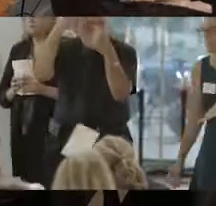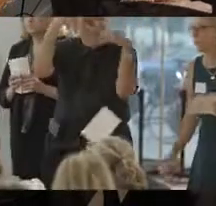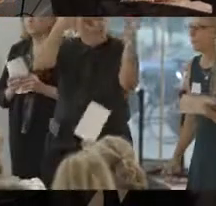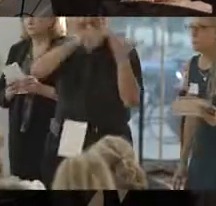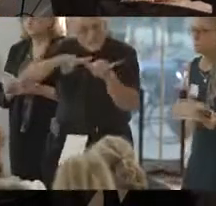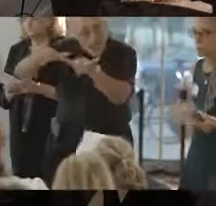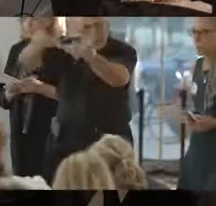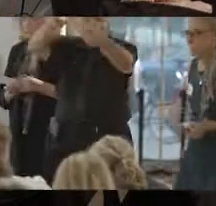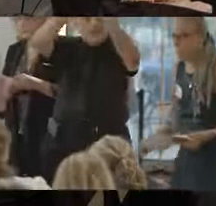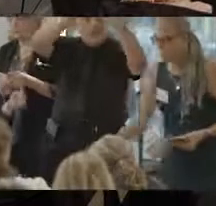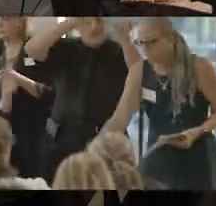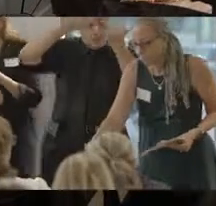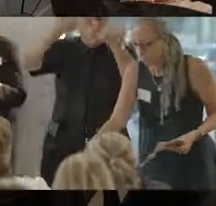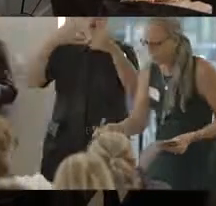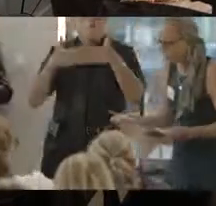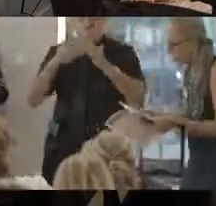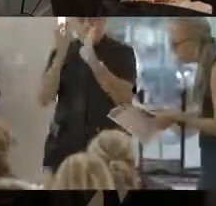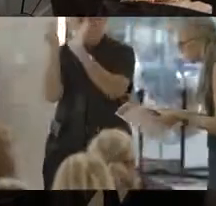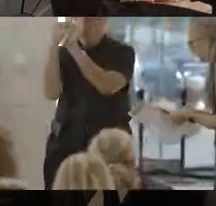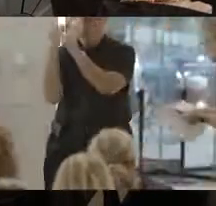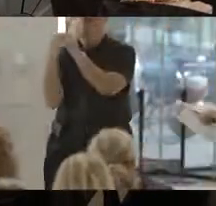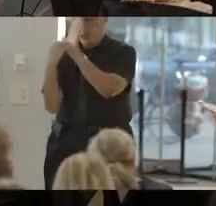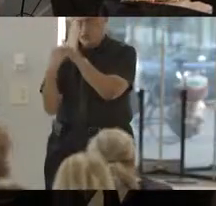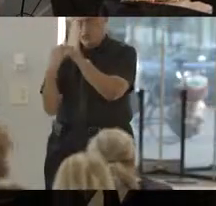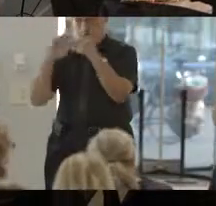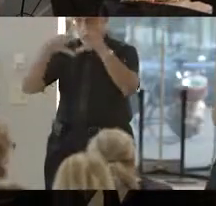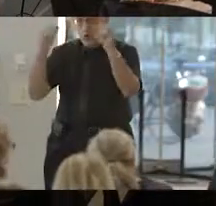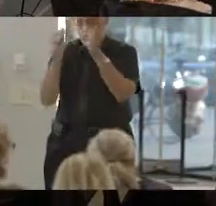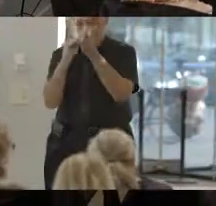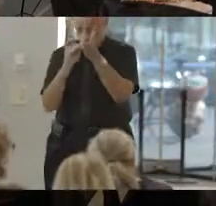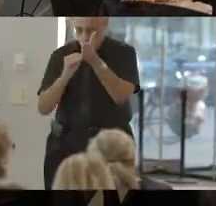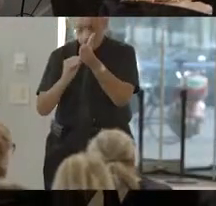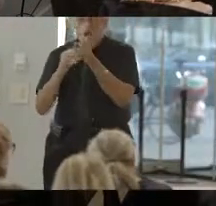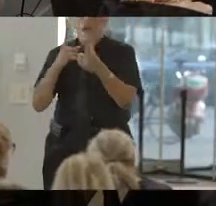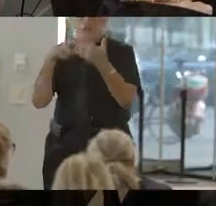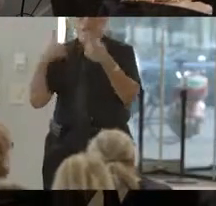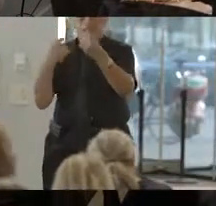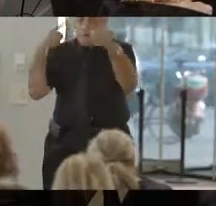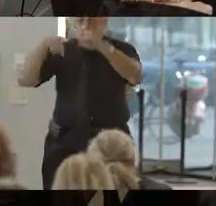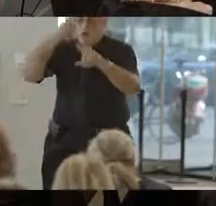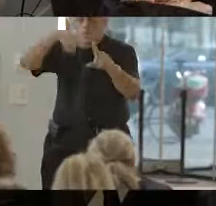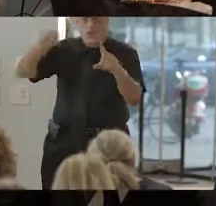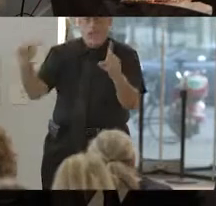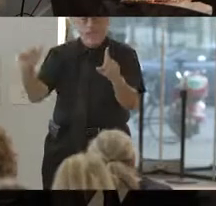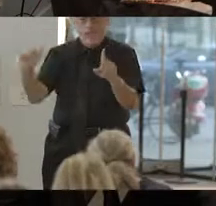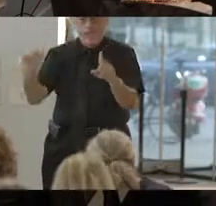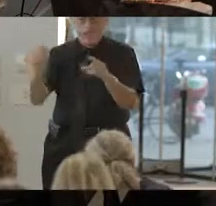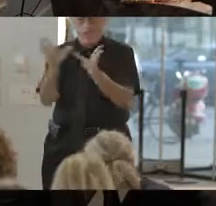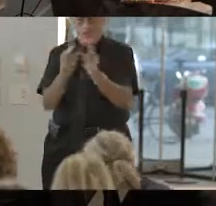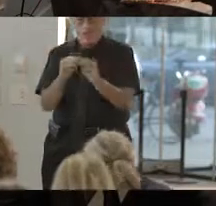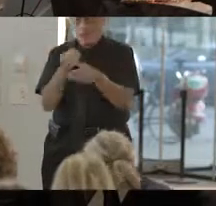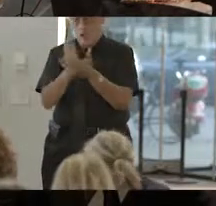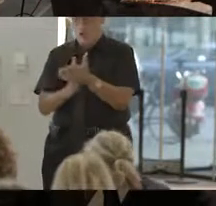So please put it on card. Please ask the question during the question and answer period, if you would,